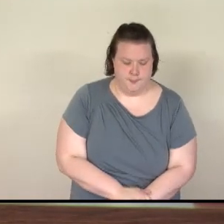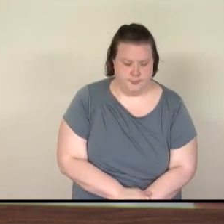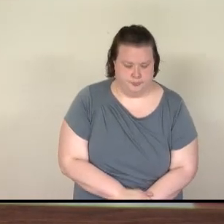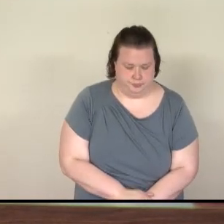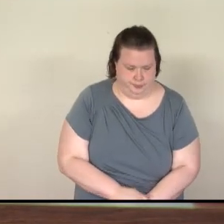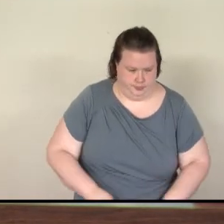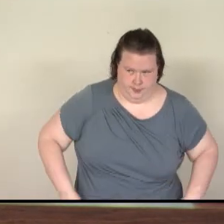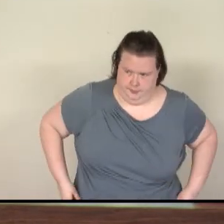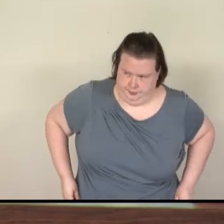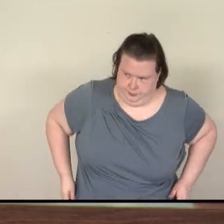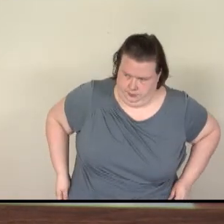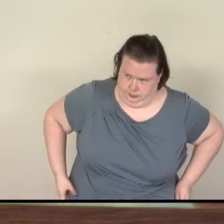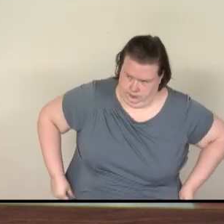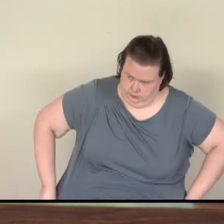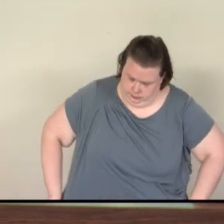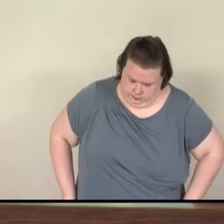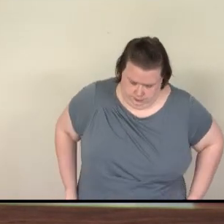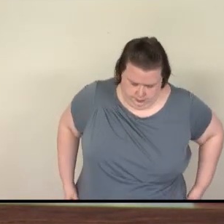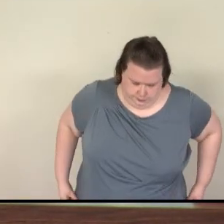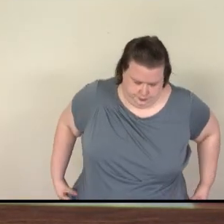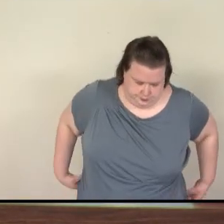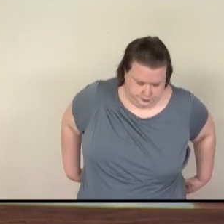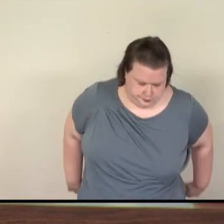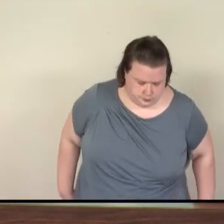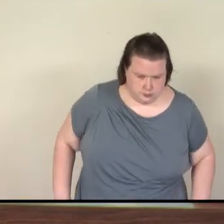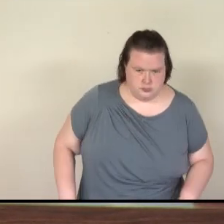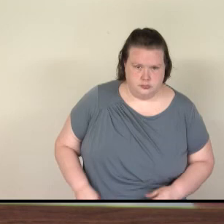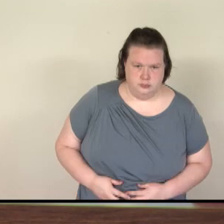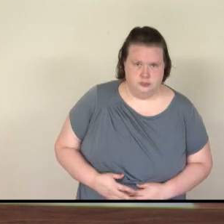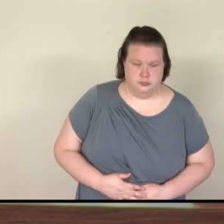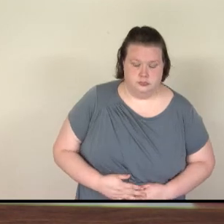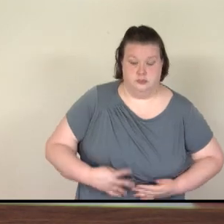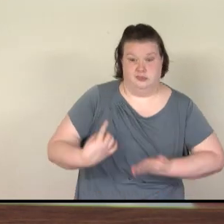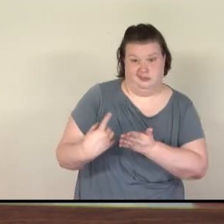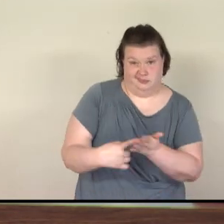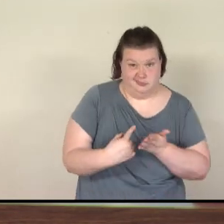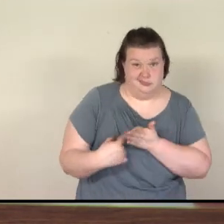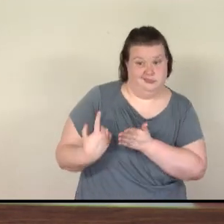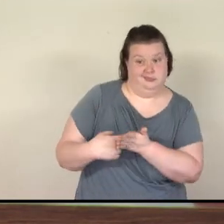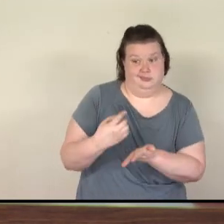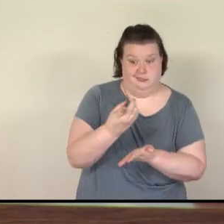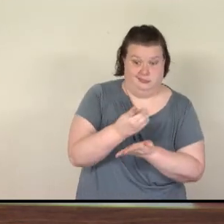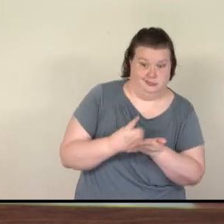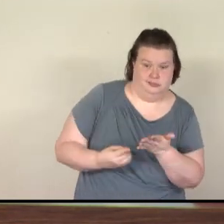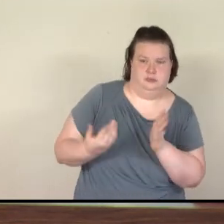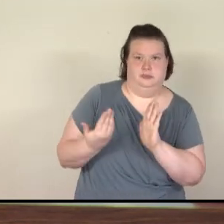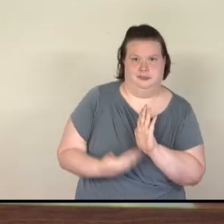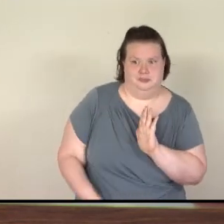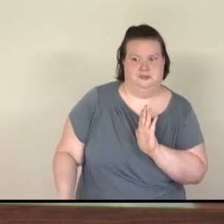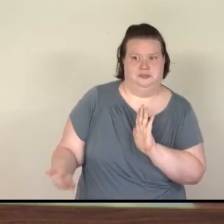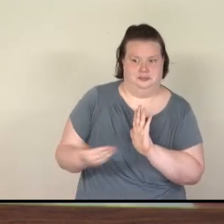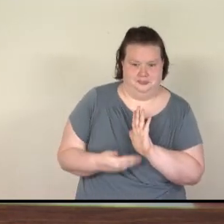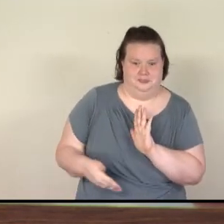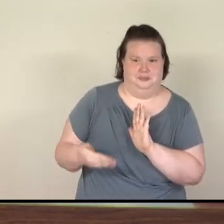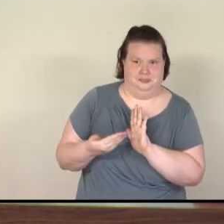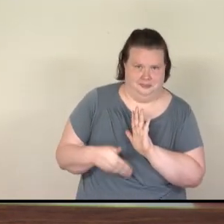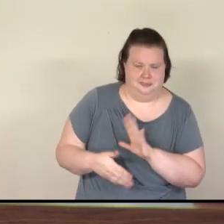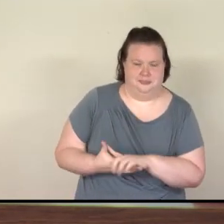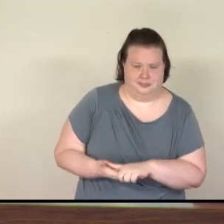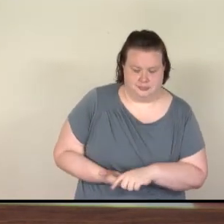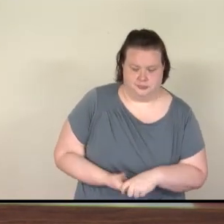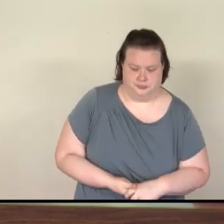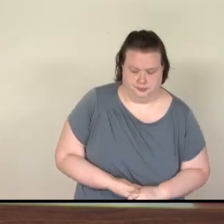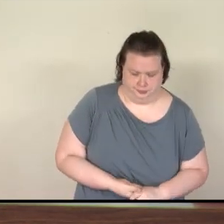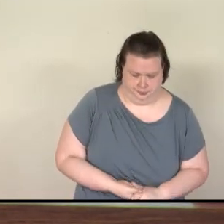we have come together to continue to discuss the design. We've been all around it. We started